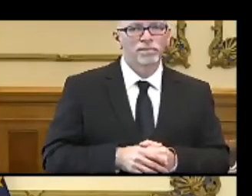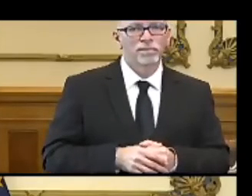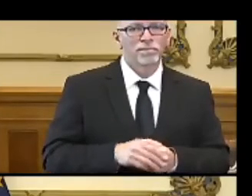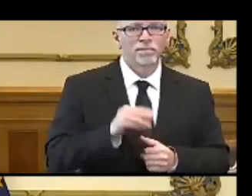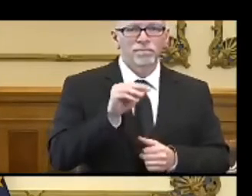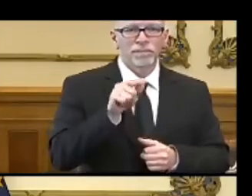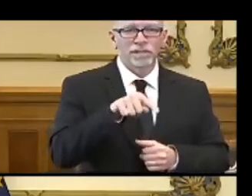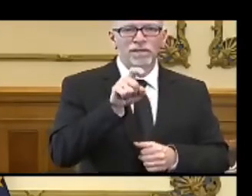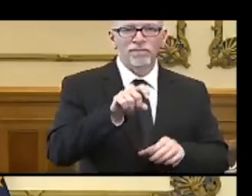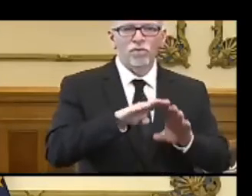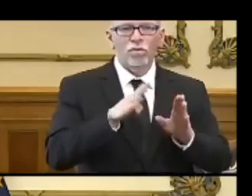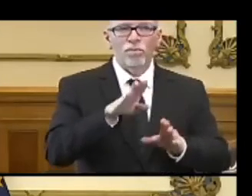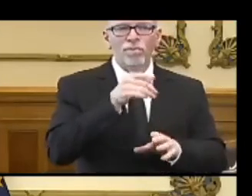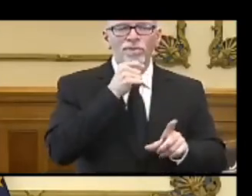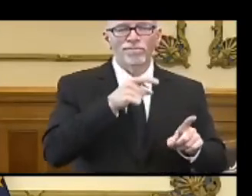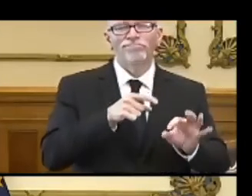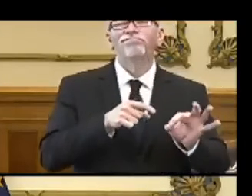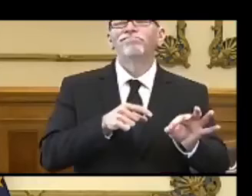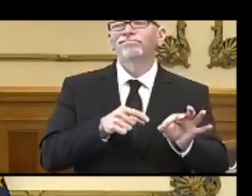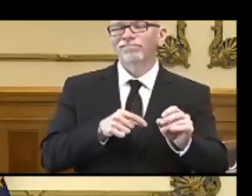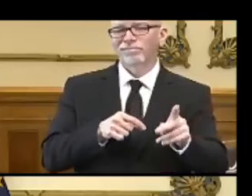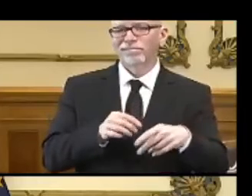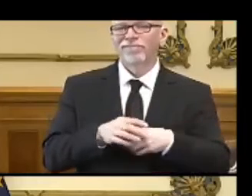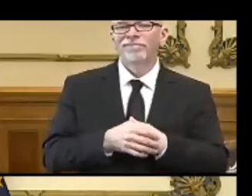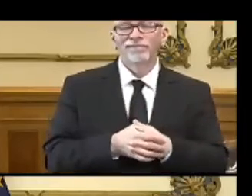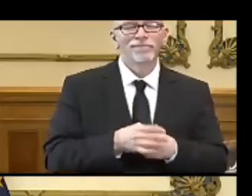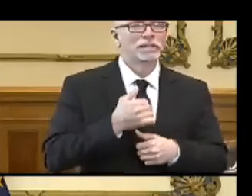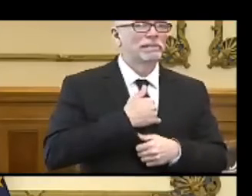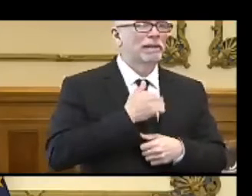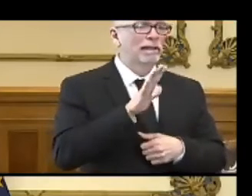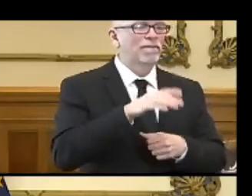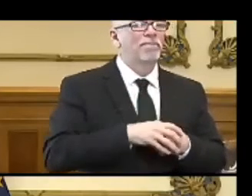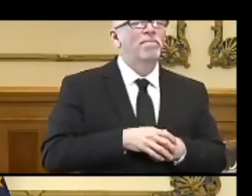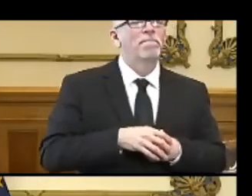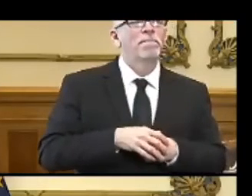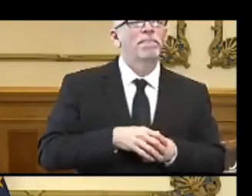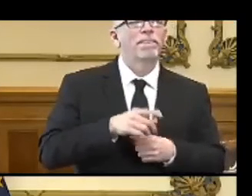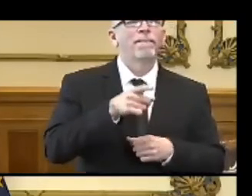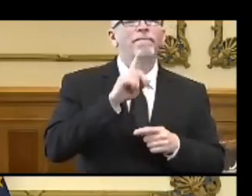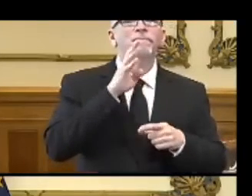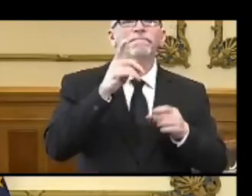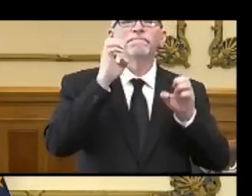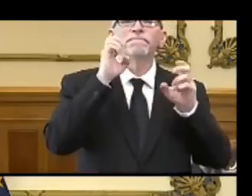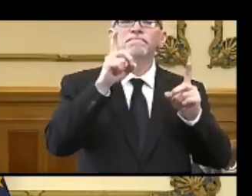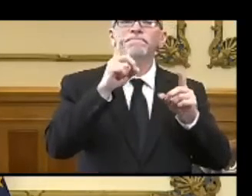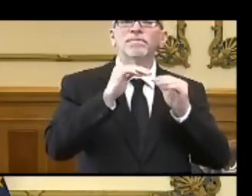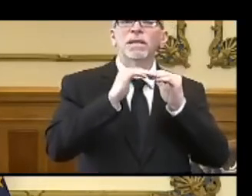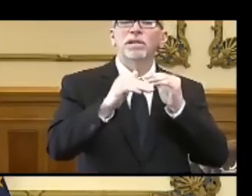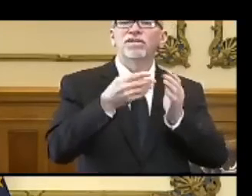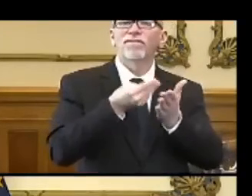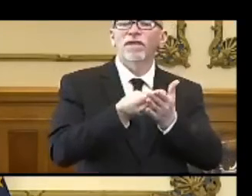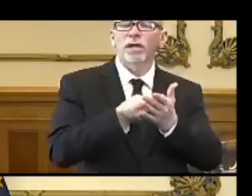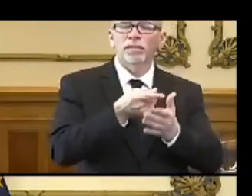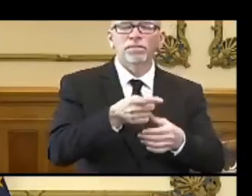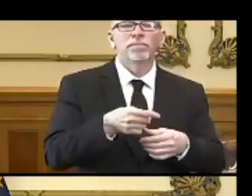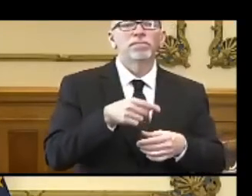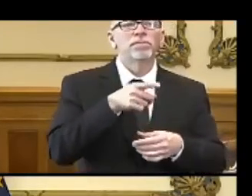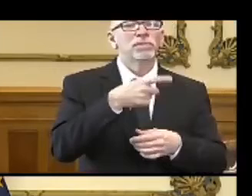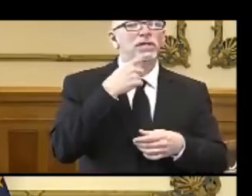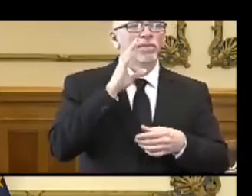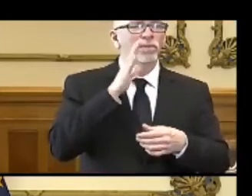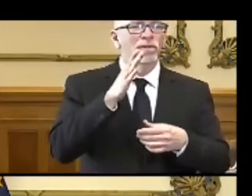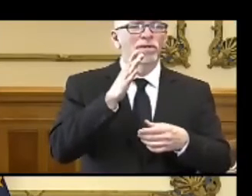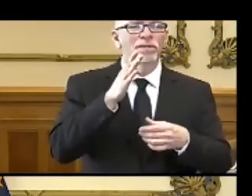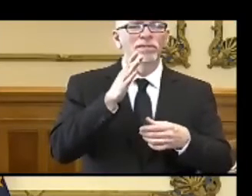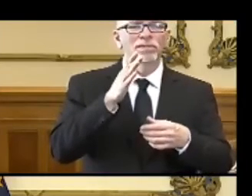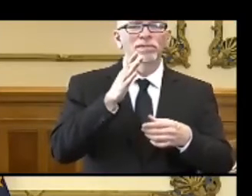Matt, you have to unmute your own There we go. microphone. There you go. Sorry about that. My question is about the Education Stabilization Fund. I know you said that it was going to be kind of